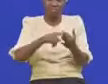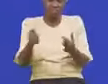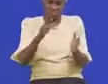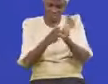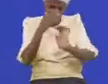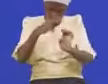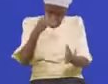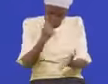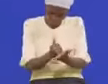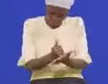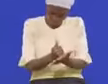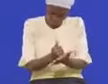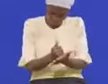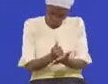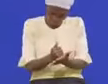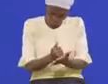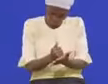ade tutu no funa apanu